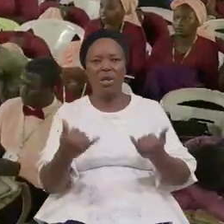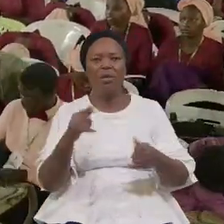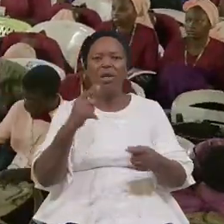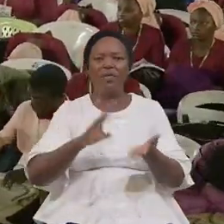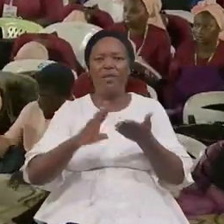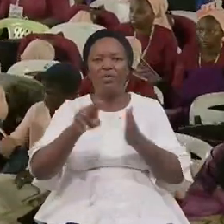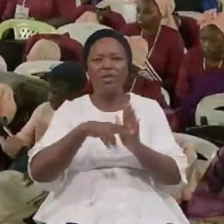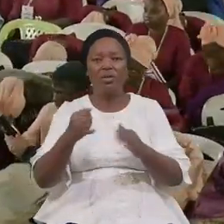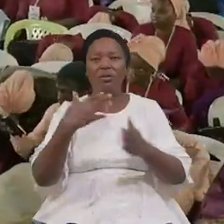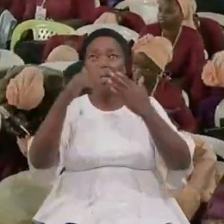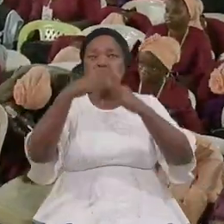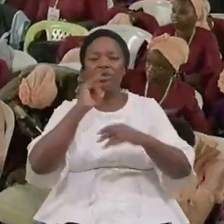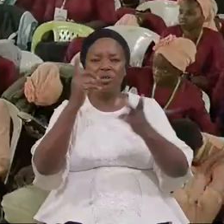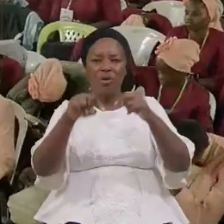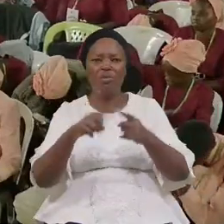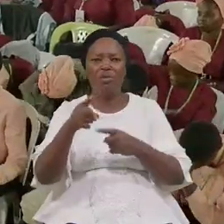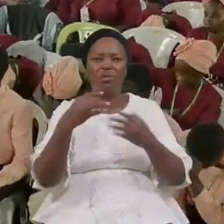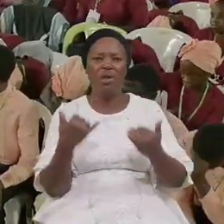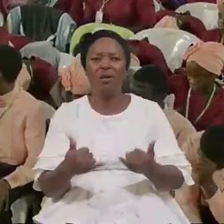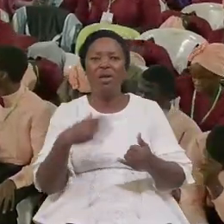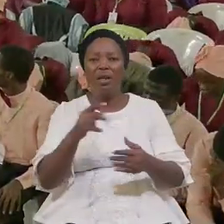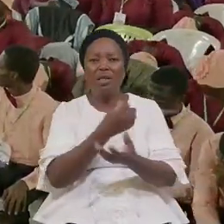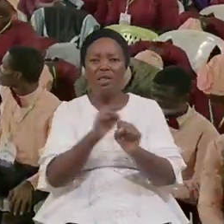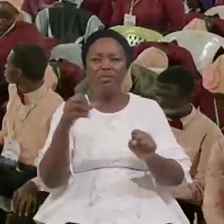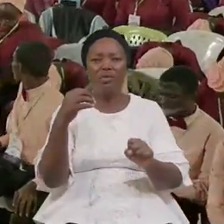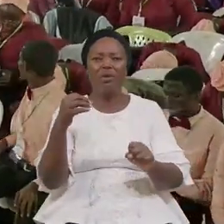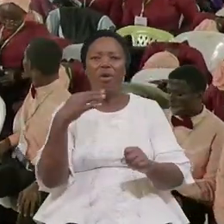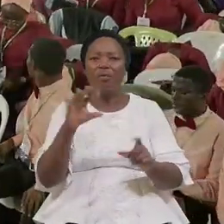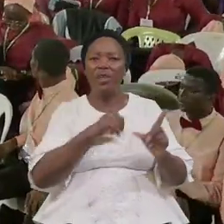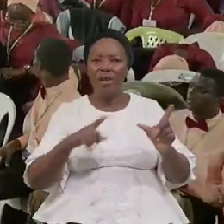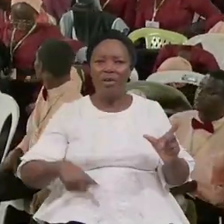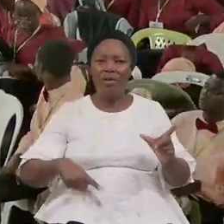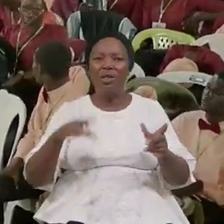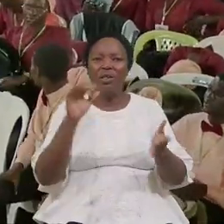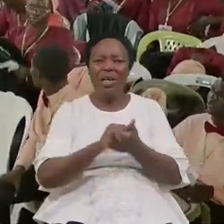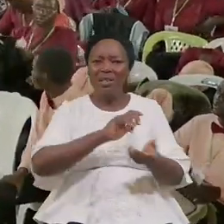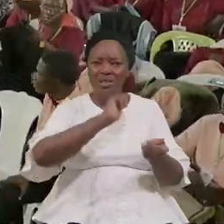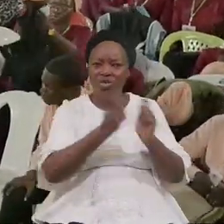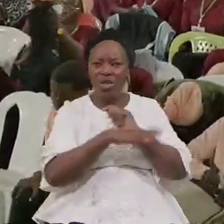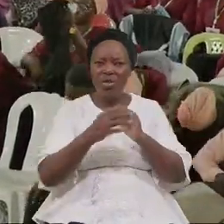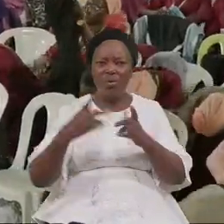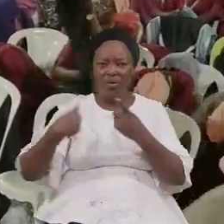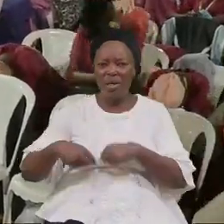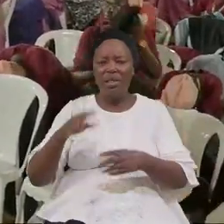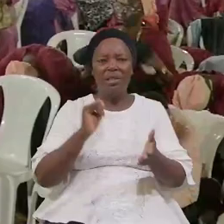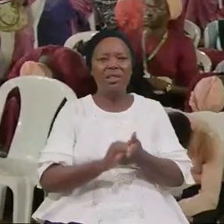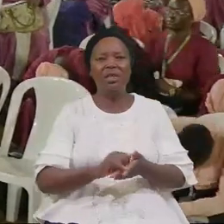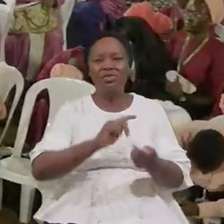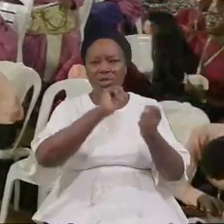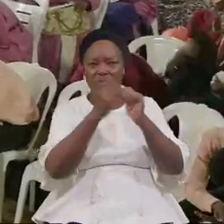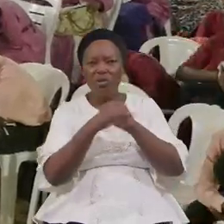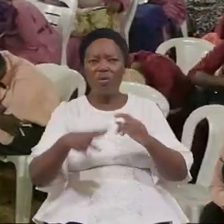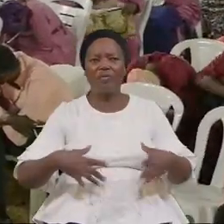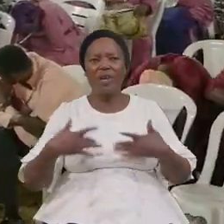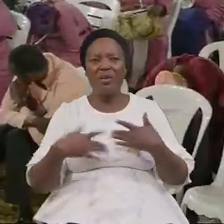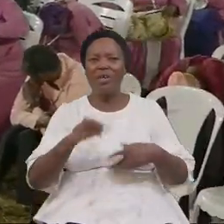is coming unto you. The salvation of the Lord, that change of heart and that transformation of life